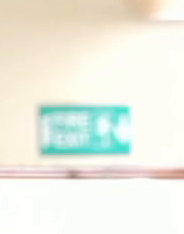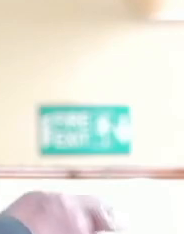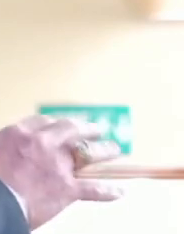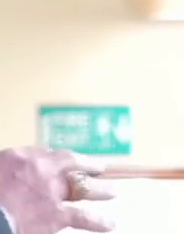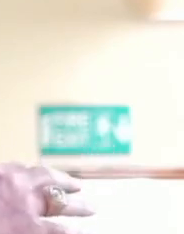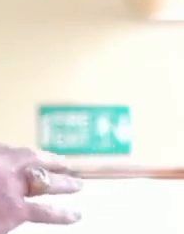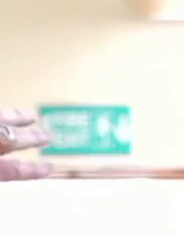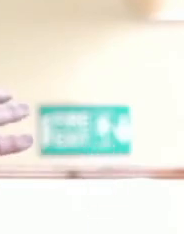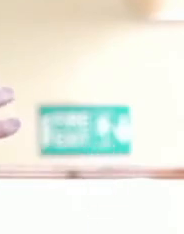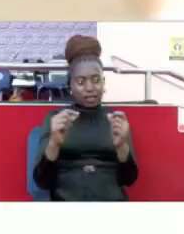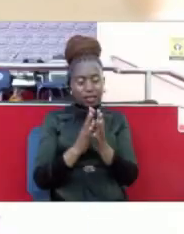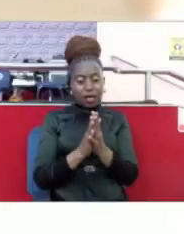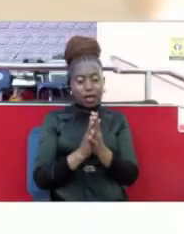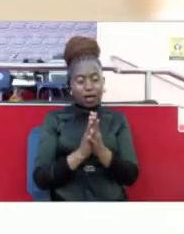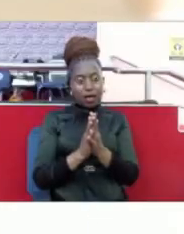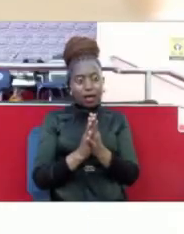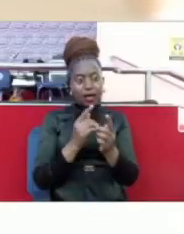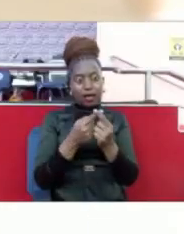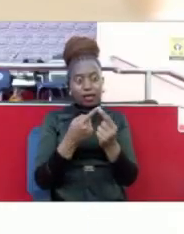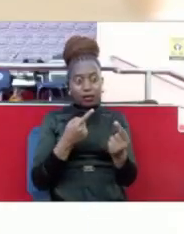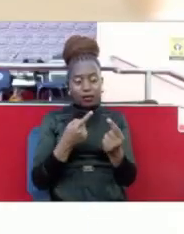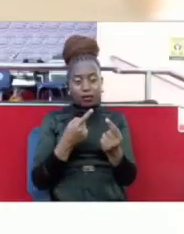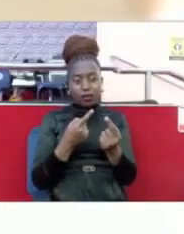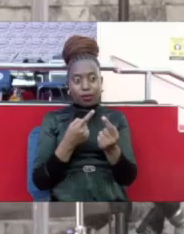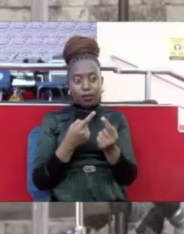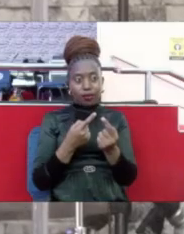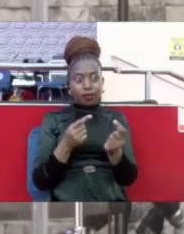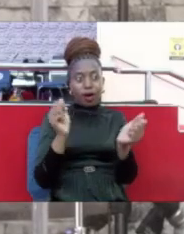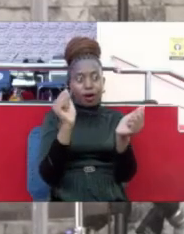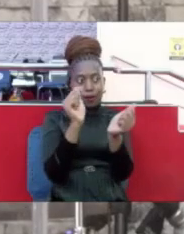It's coming from the Apostle Paul.